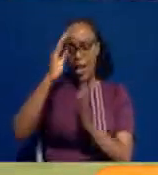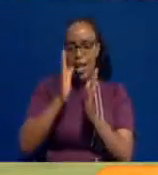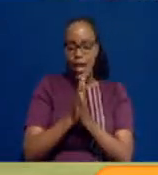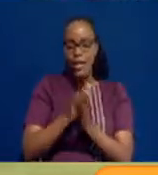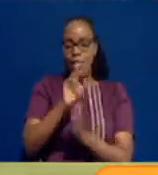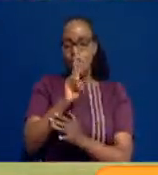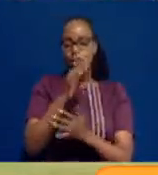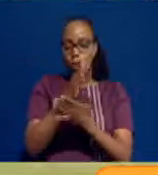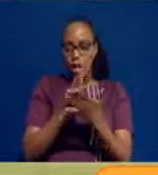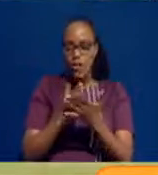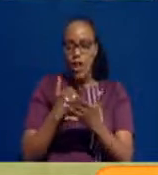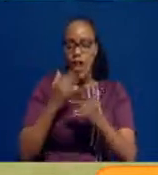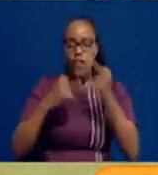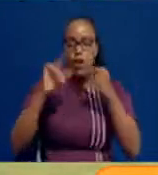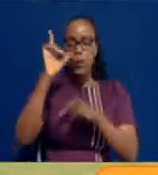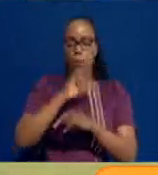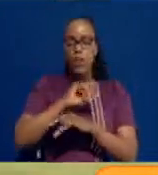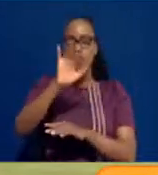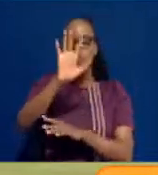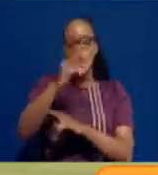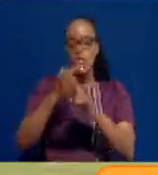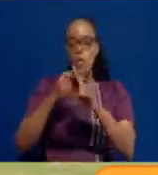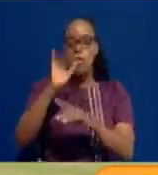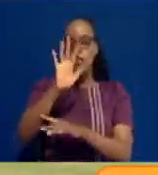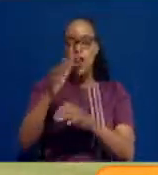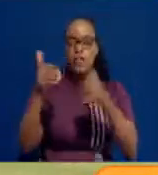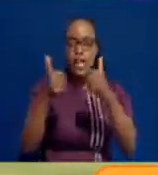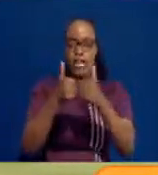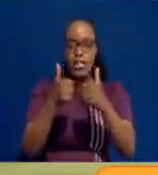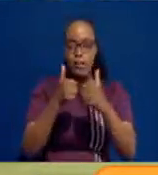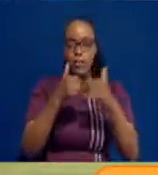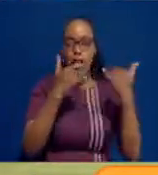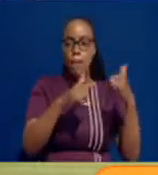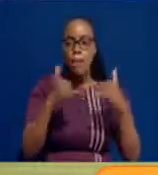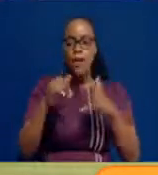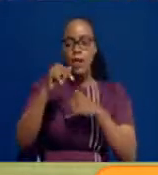half. Tusker has now won 5 out of their 5 matches